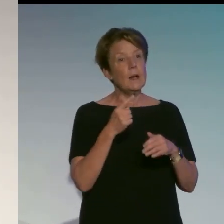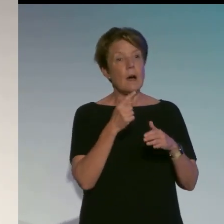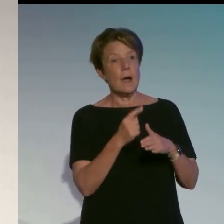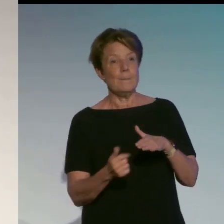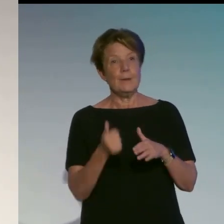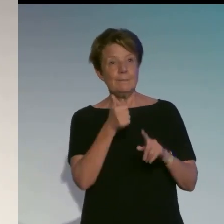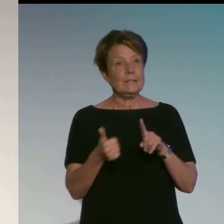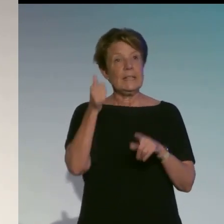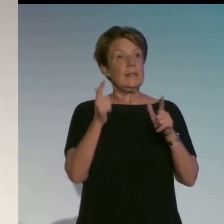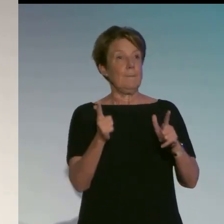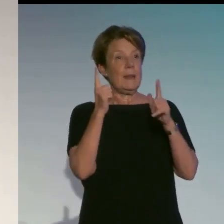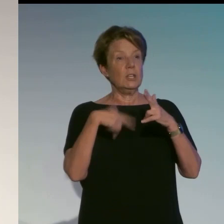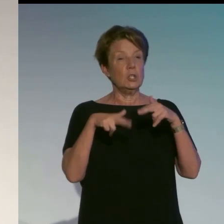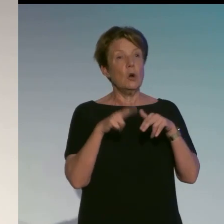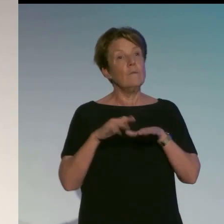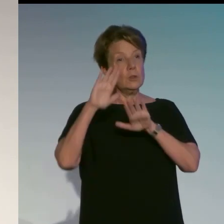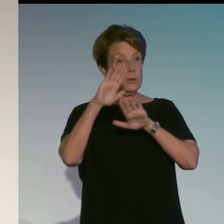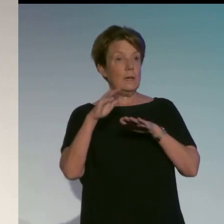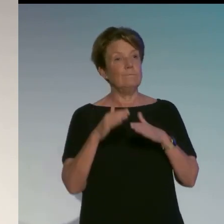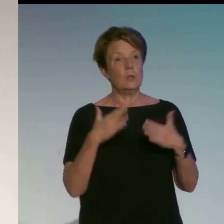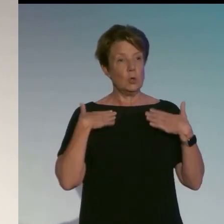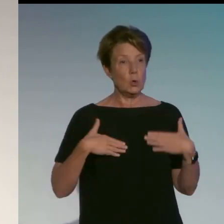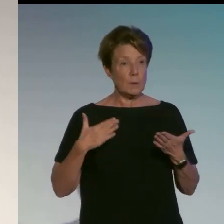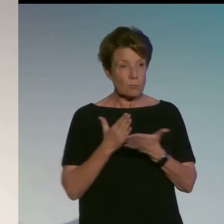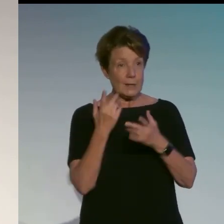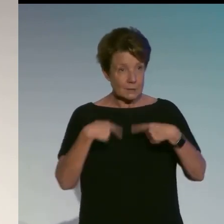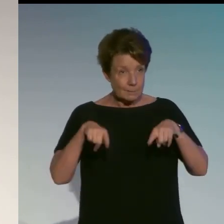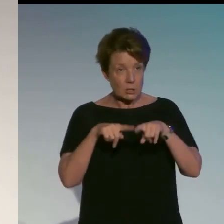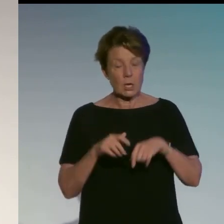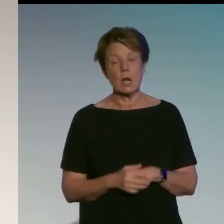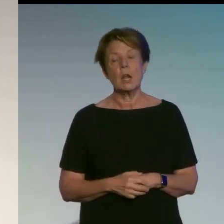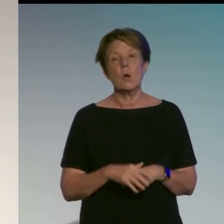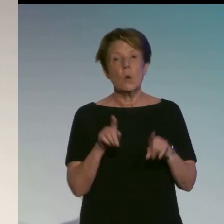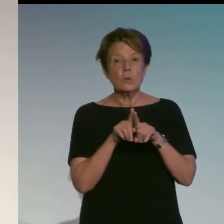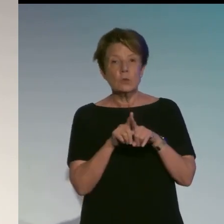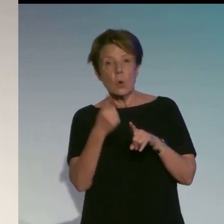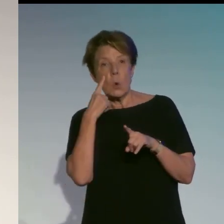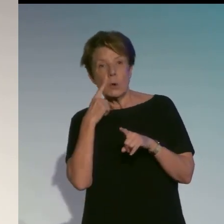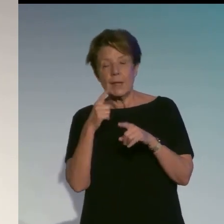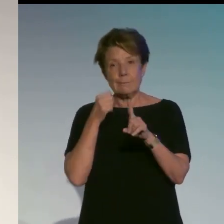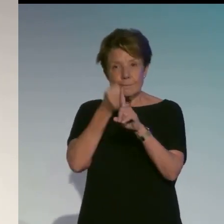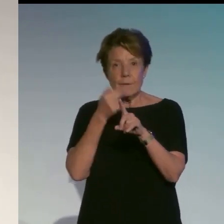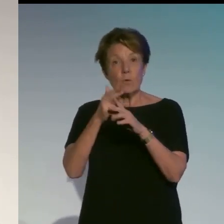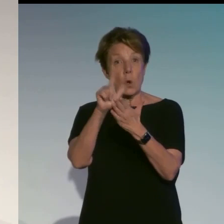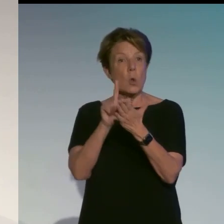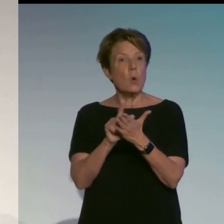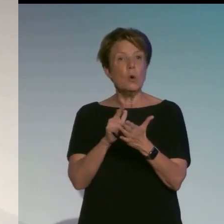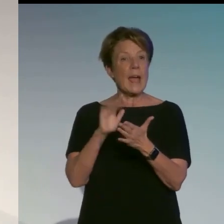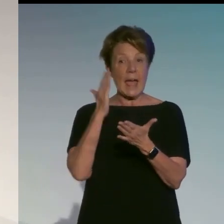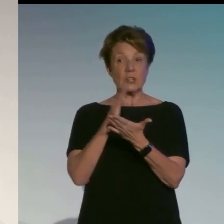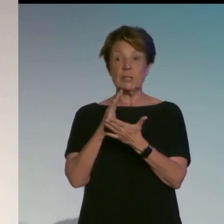Rights Commission, and under the new Conversion Practices Prohibition Legislation Act, which just passed over a year